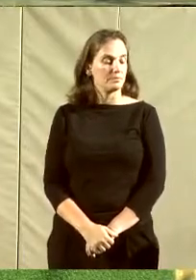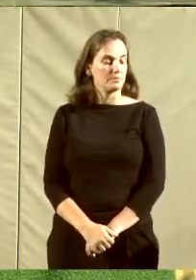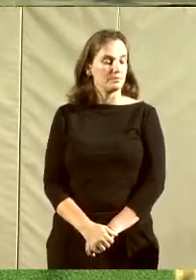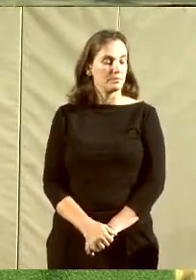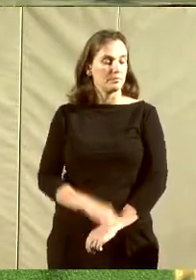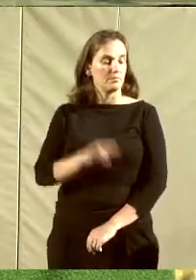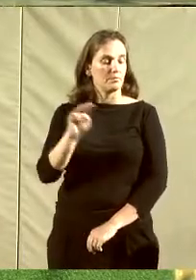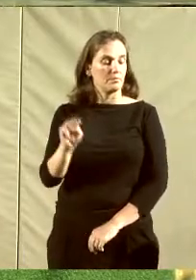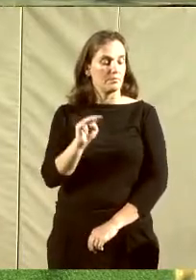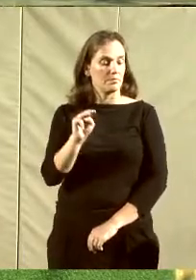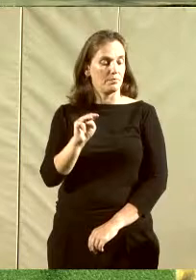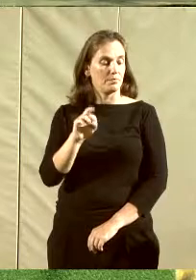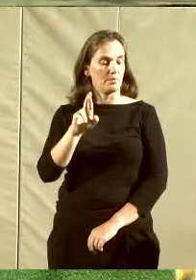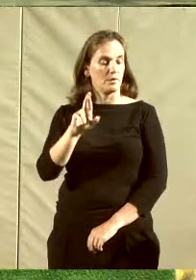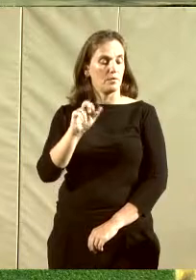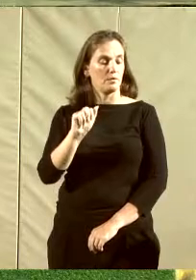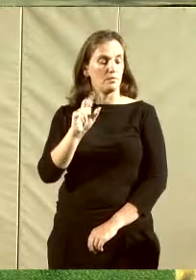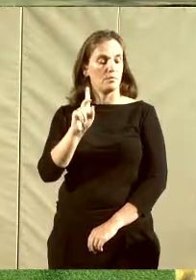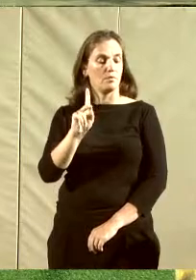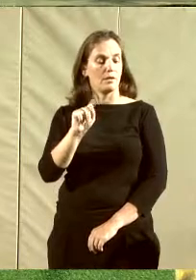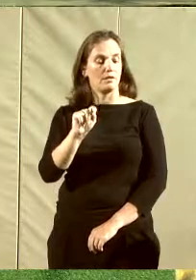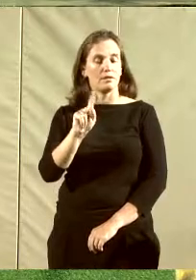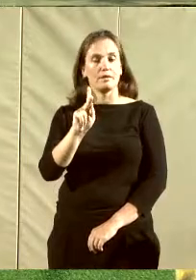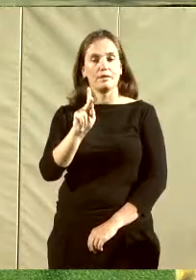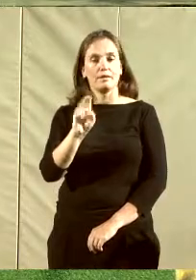Mayumi Morales Radke.